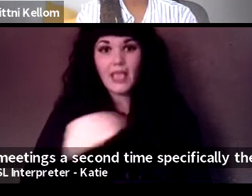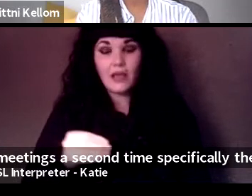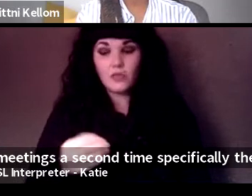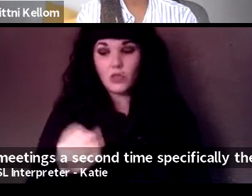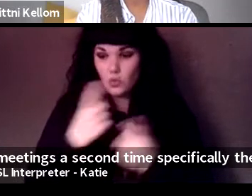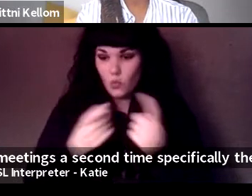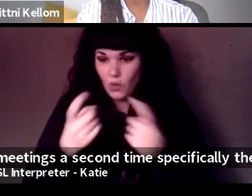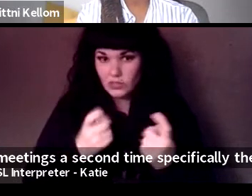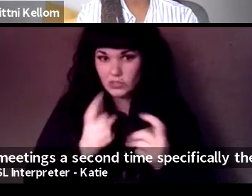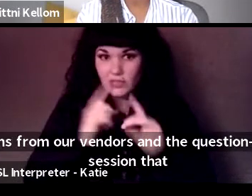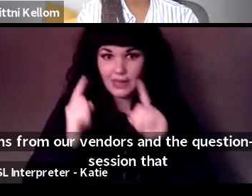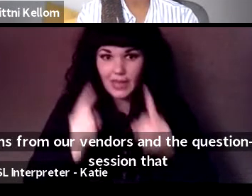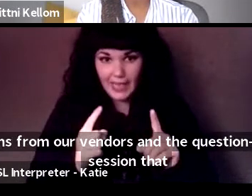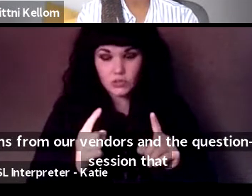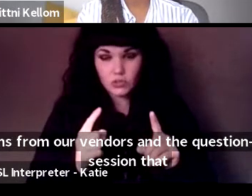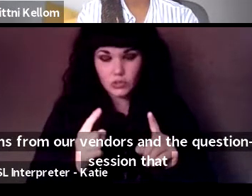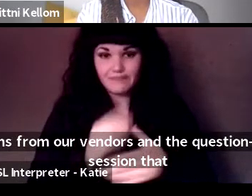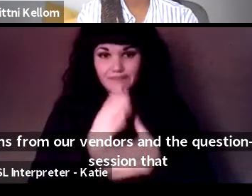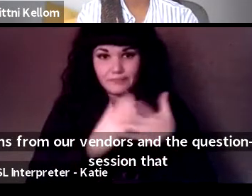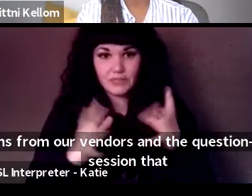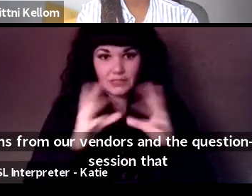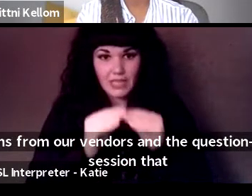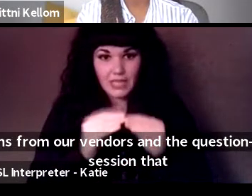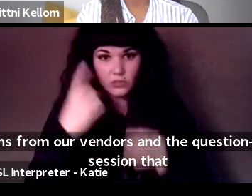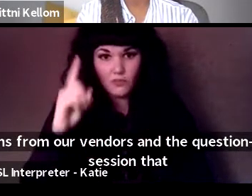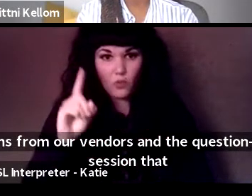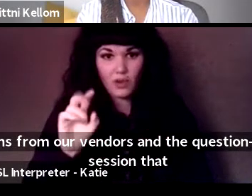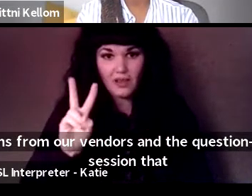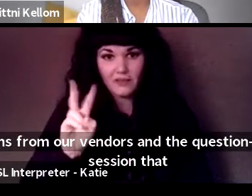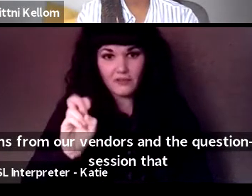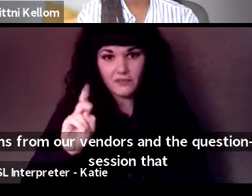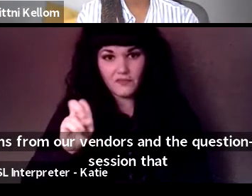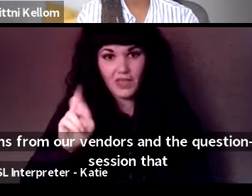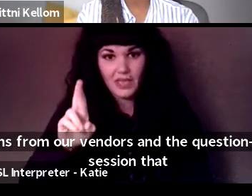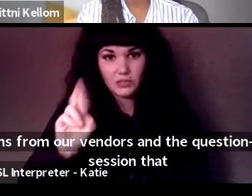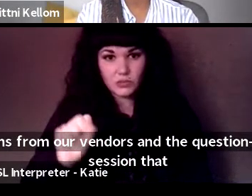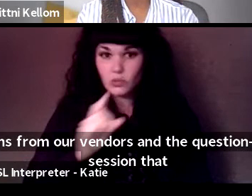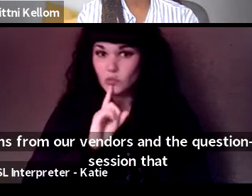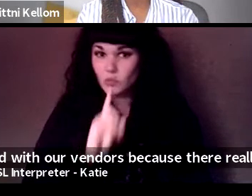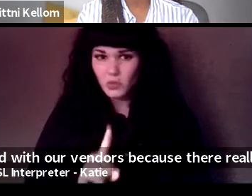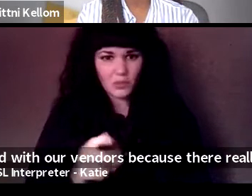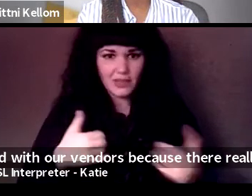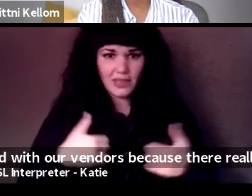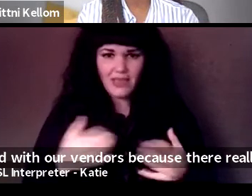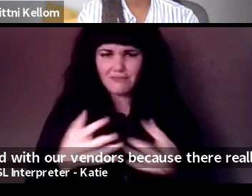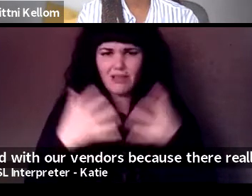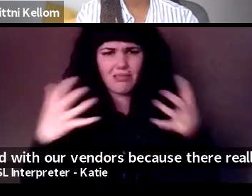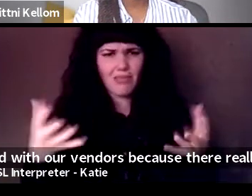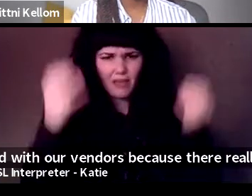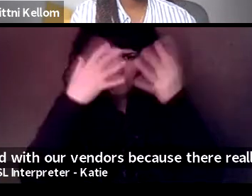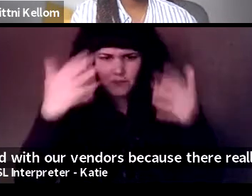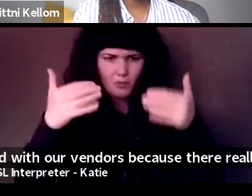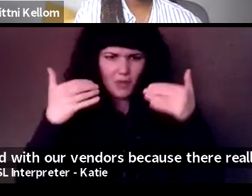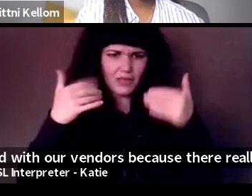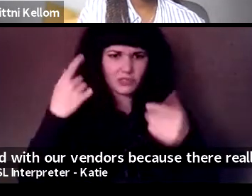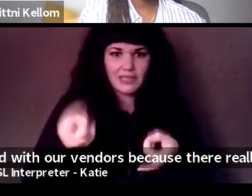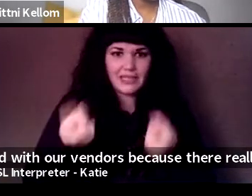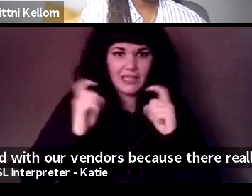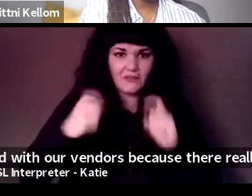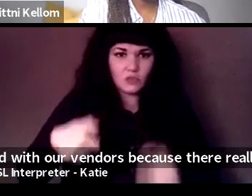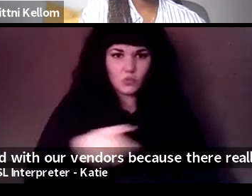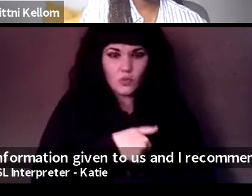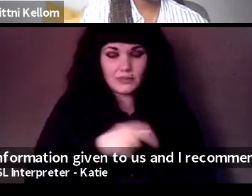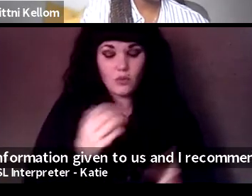we had with our vendors, because there really was a lot of information given to us. And I recommend that all of us go